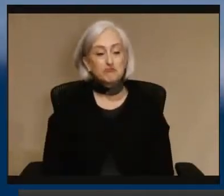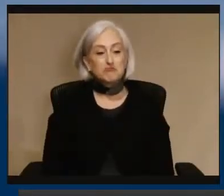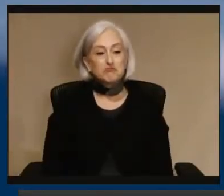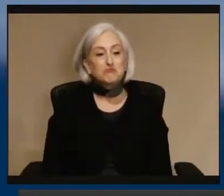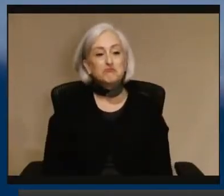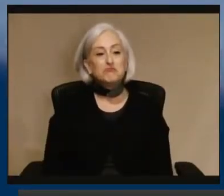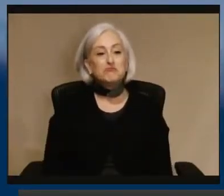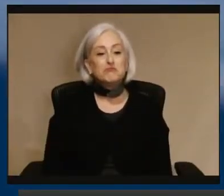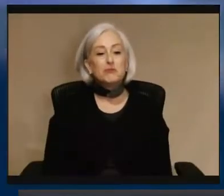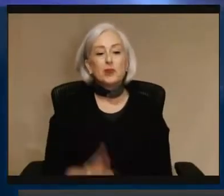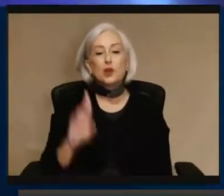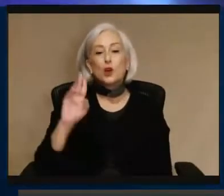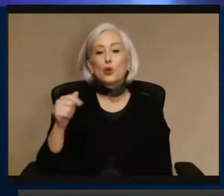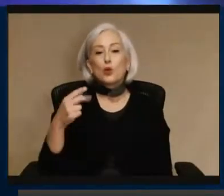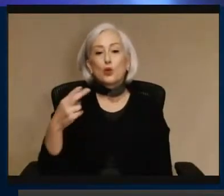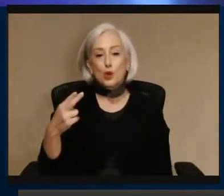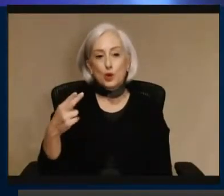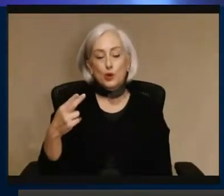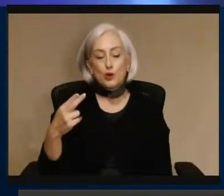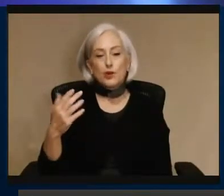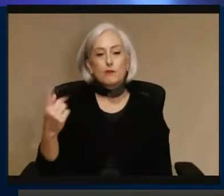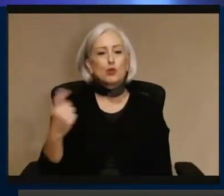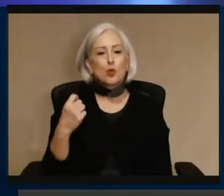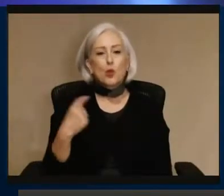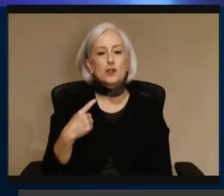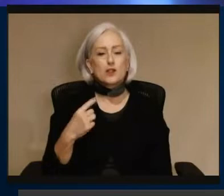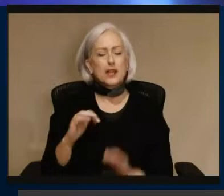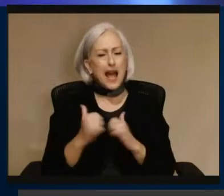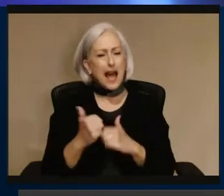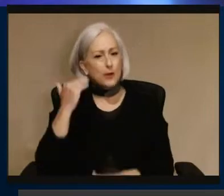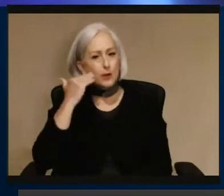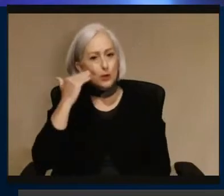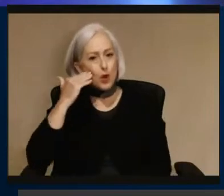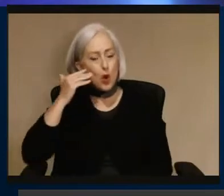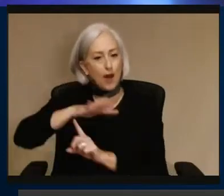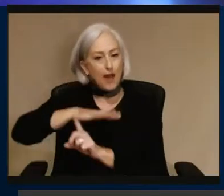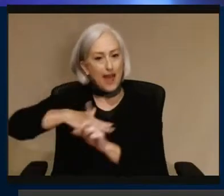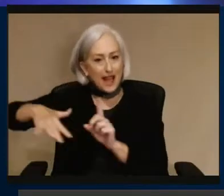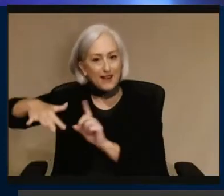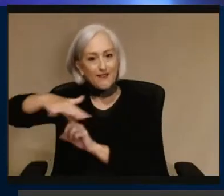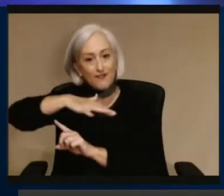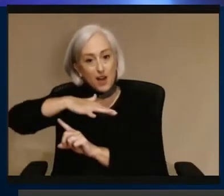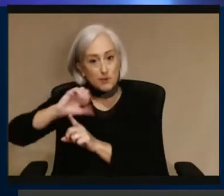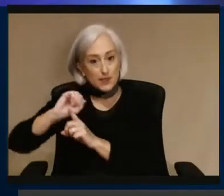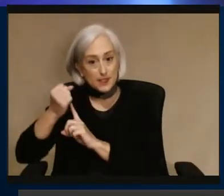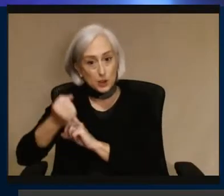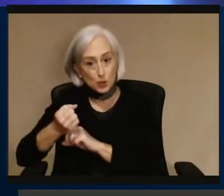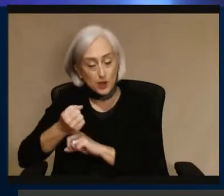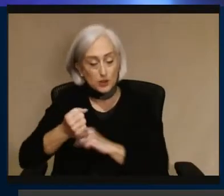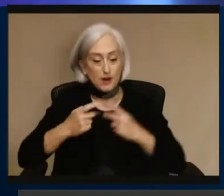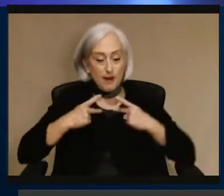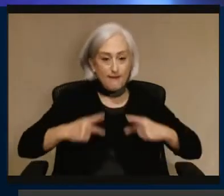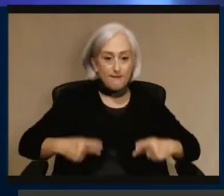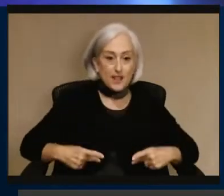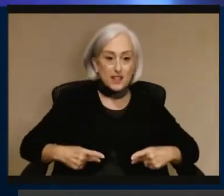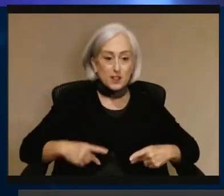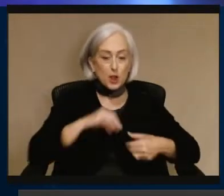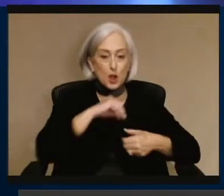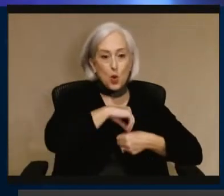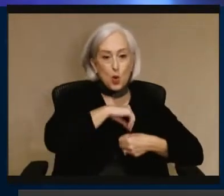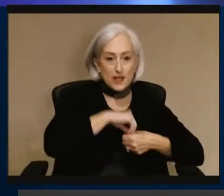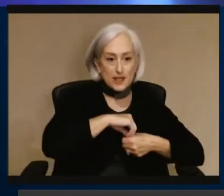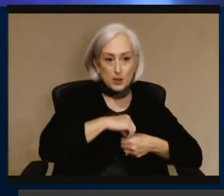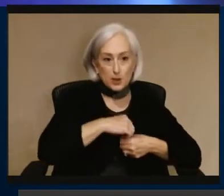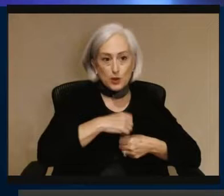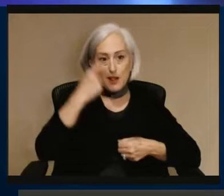Ruth Ellen has a question. How does one distinguish between environmental situations, physical and internal mental stability? So